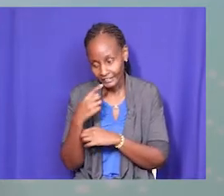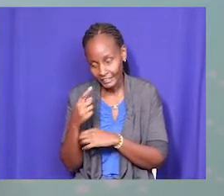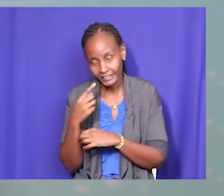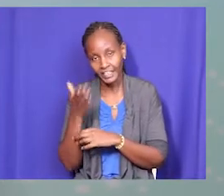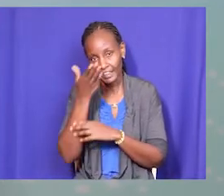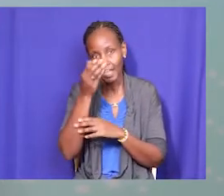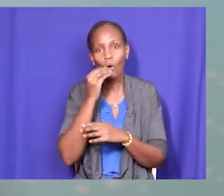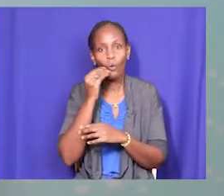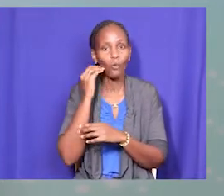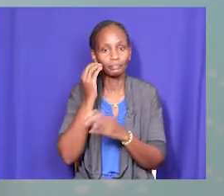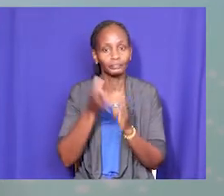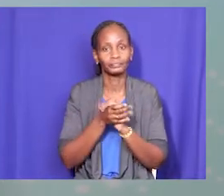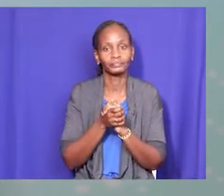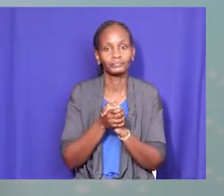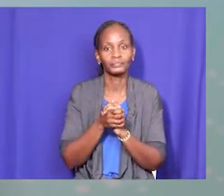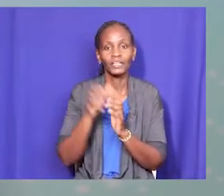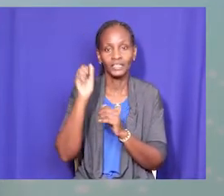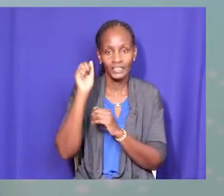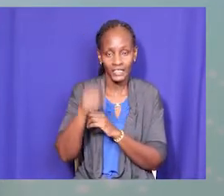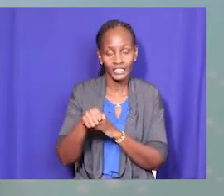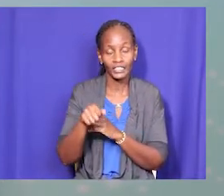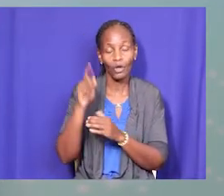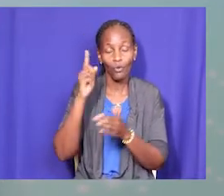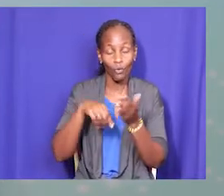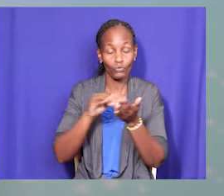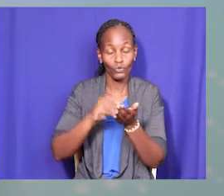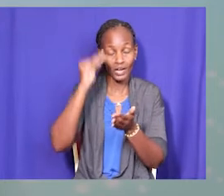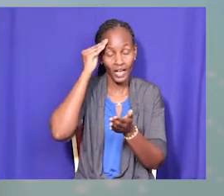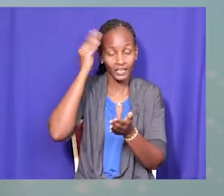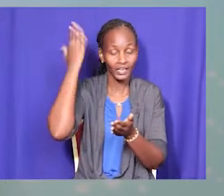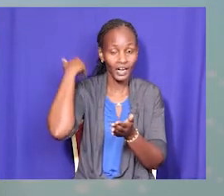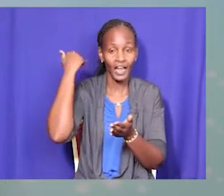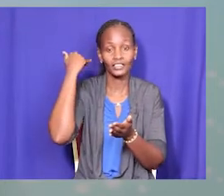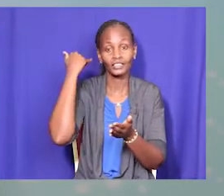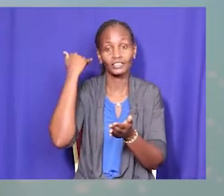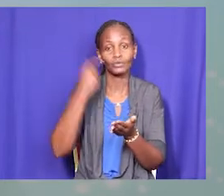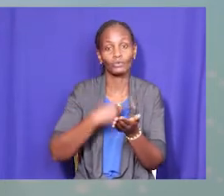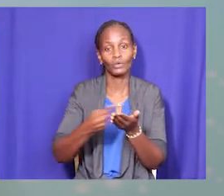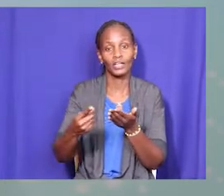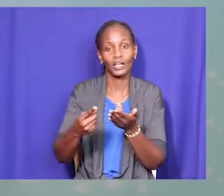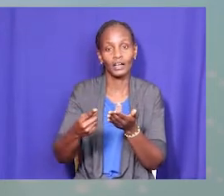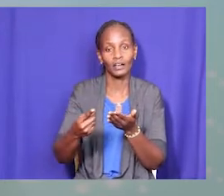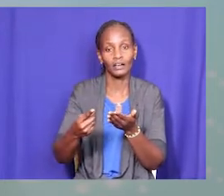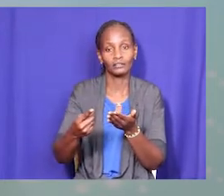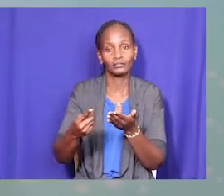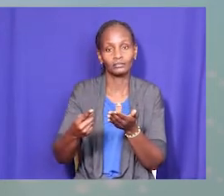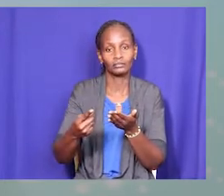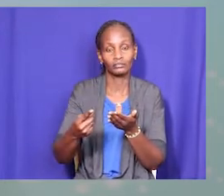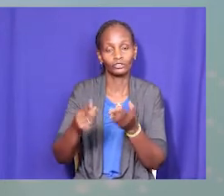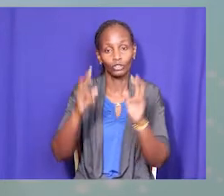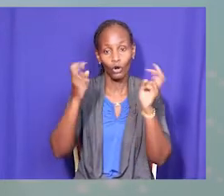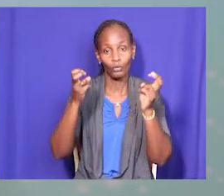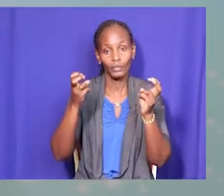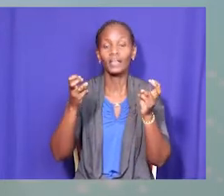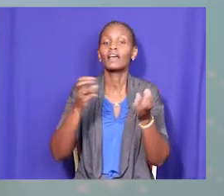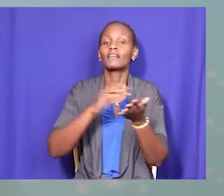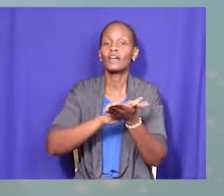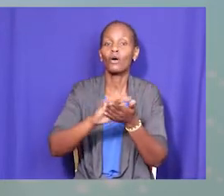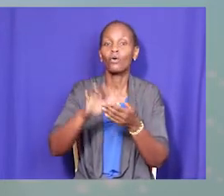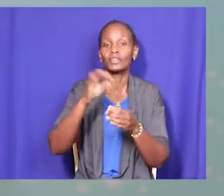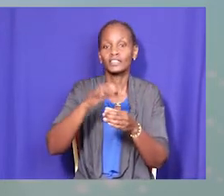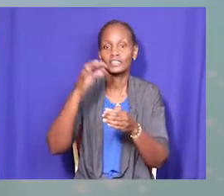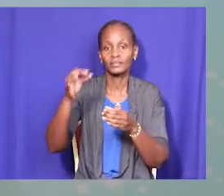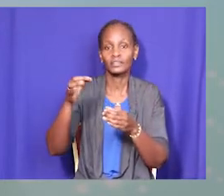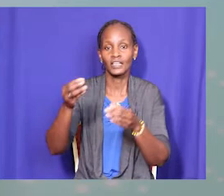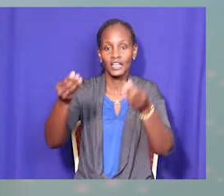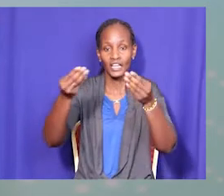Yes, what we learned last week was the Holy Spirit gives us power to